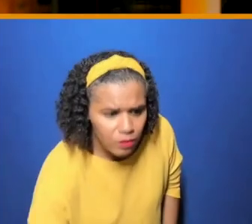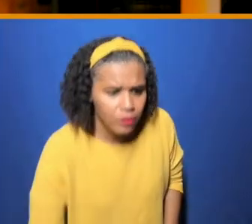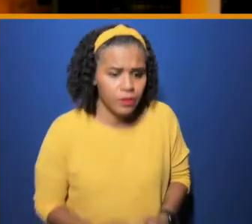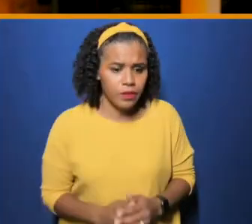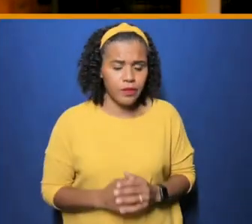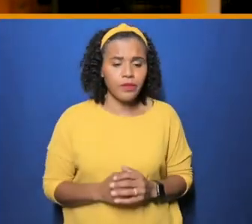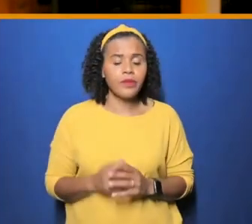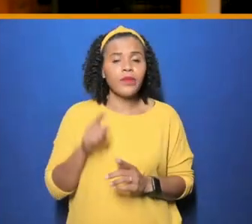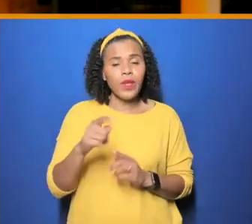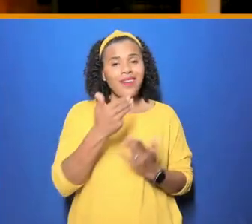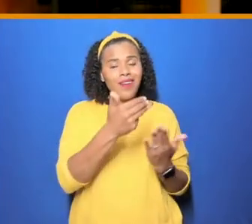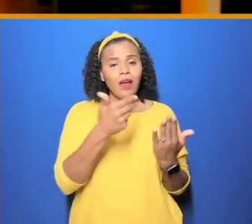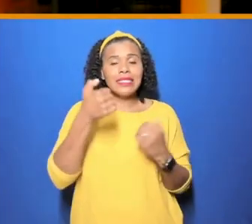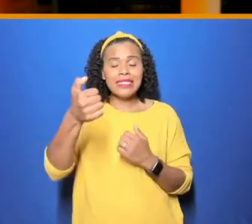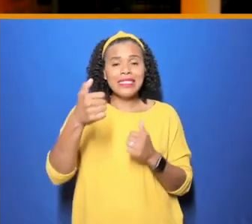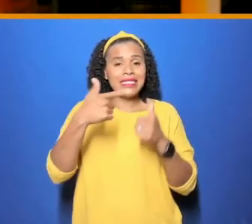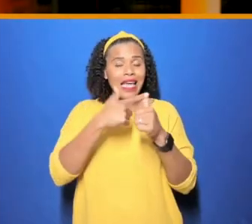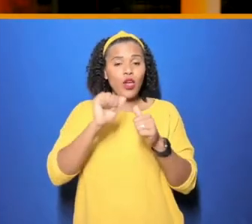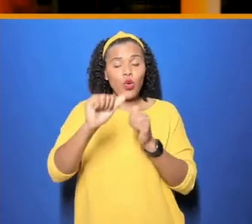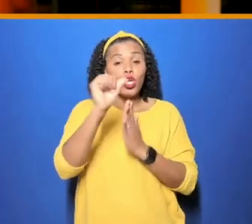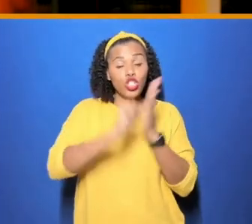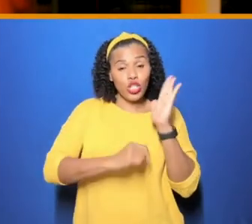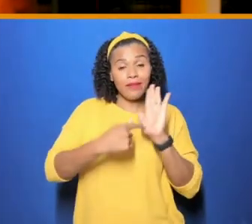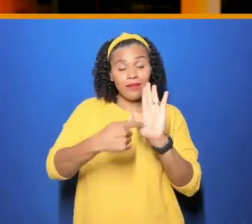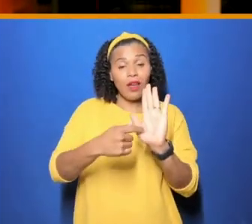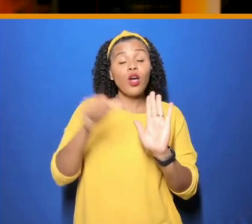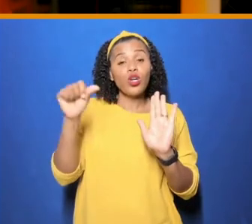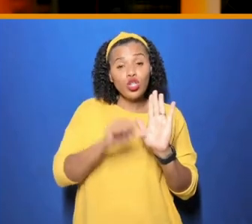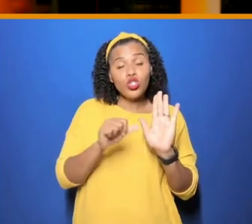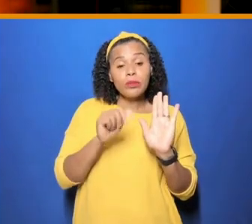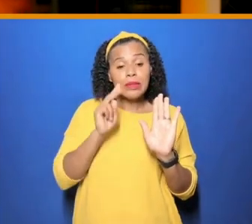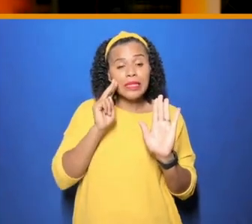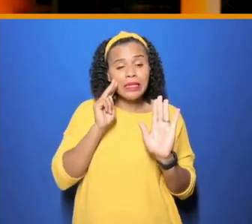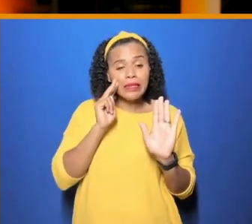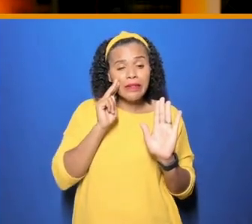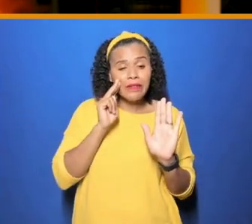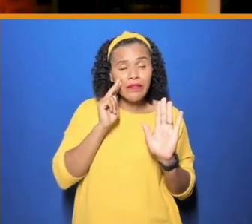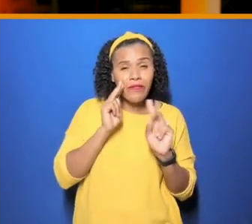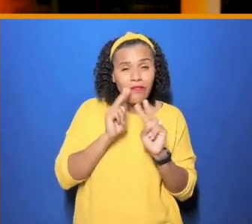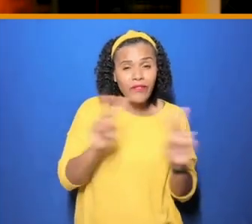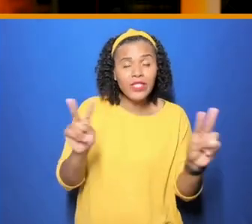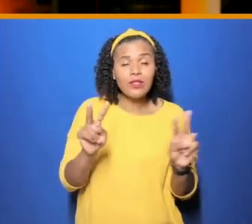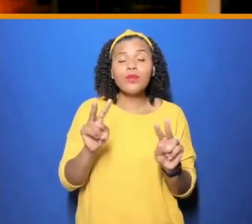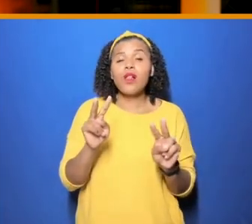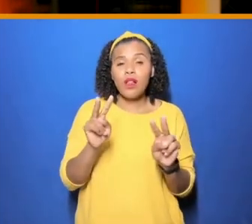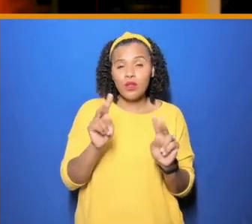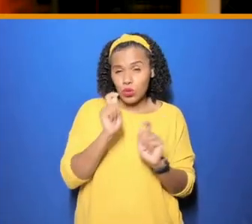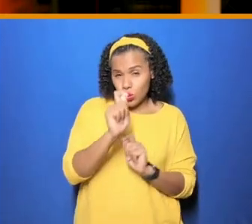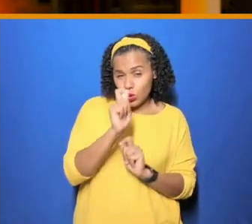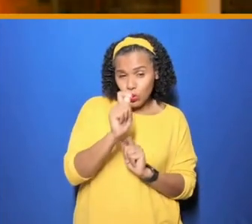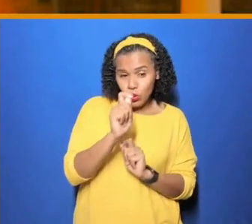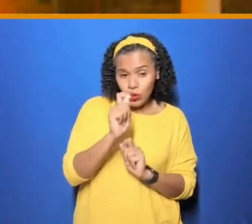your agenda. And that will be visible as soon as that will all be visible when I've said this. So have at